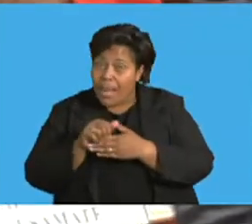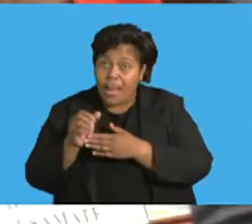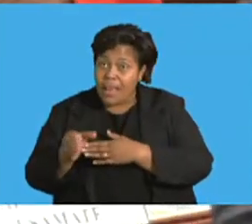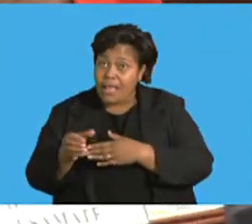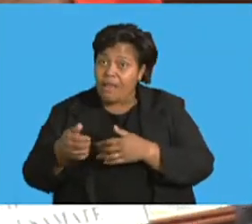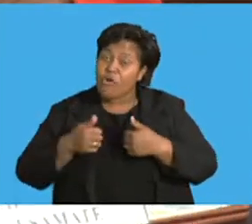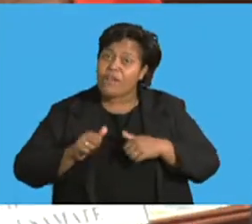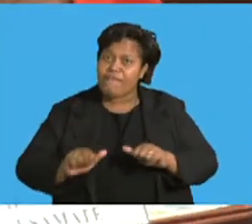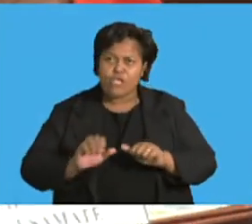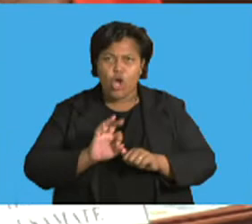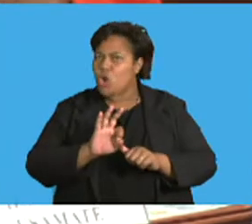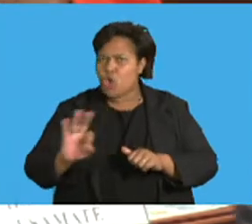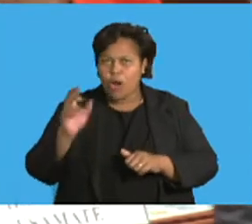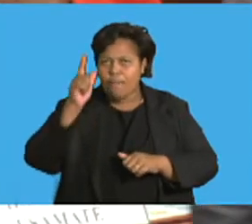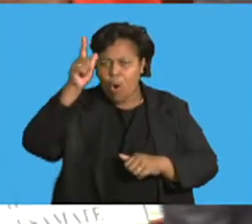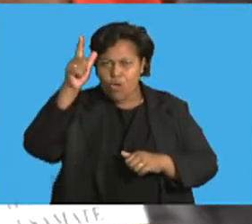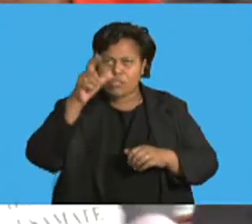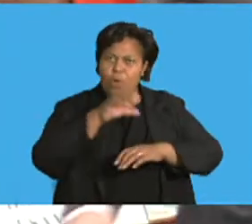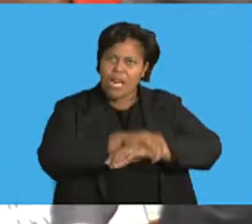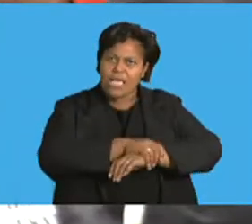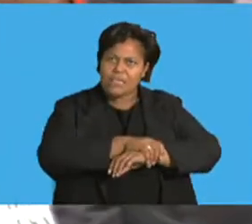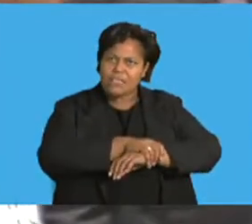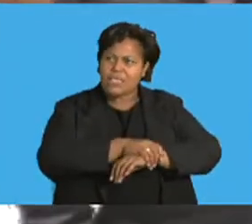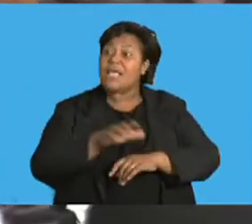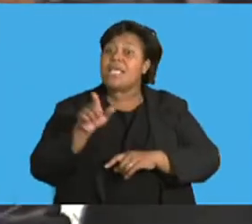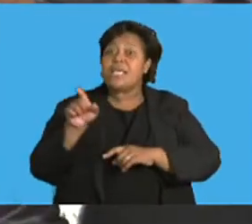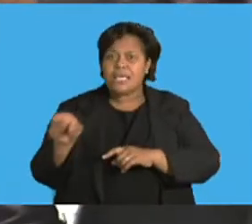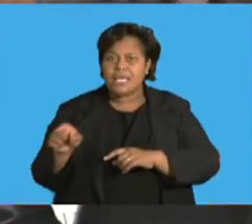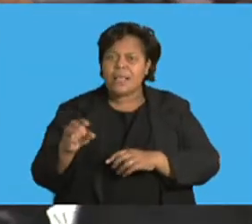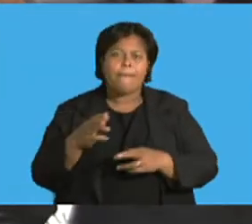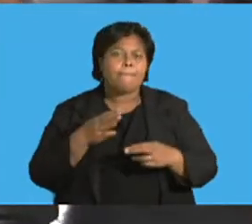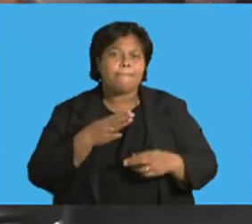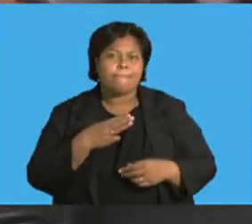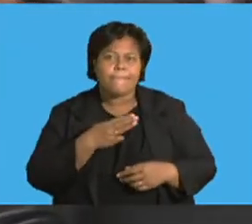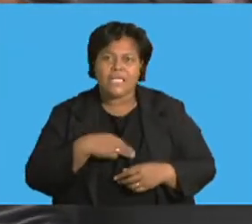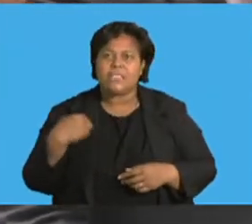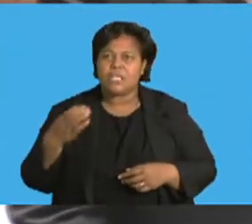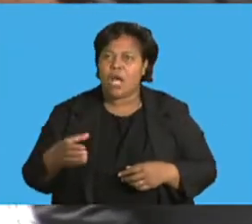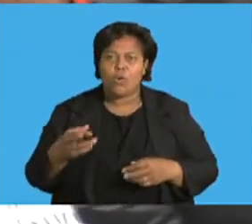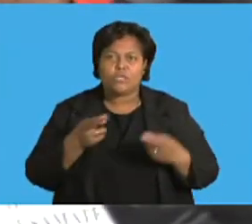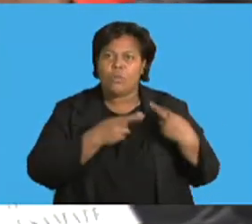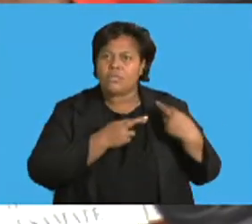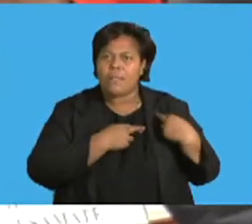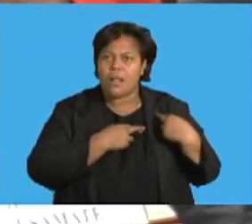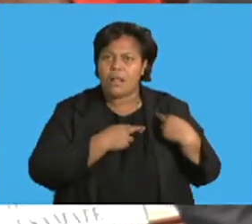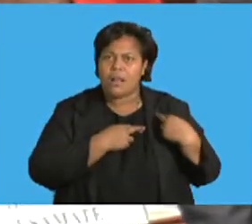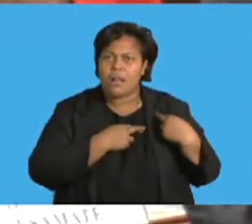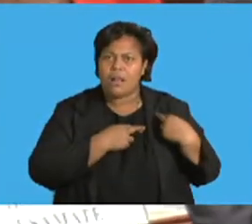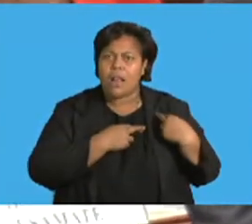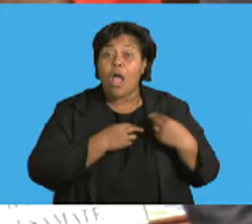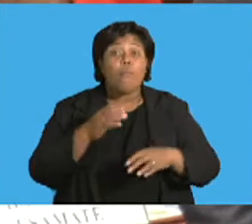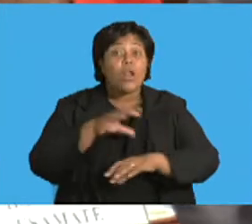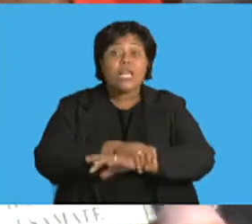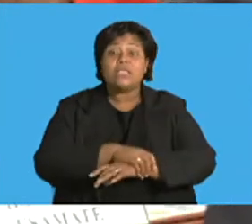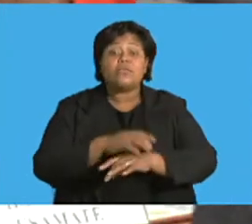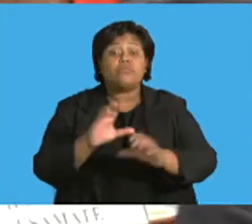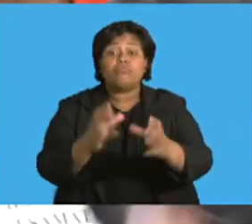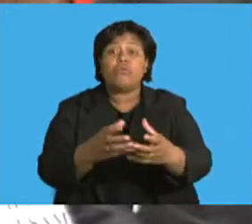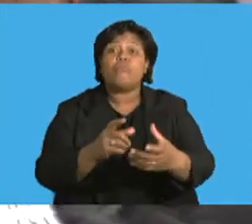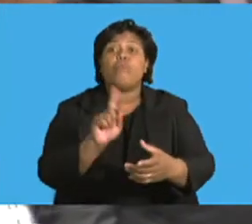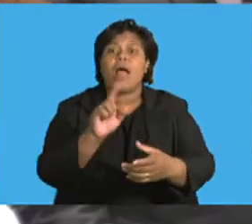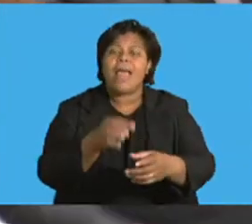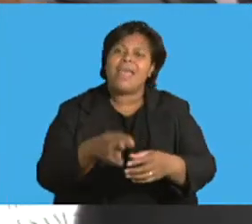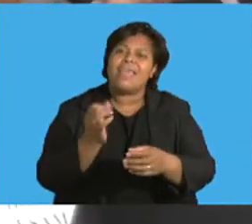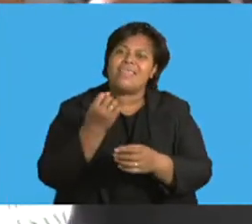run the police force. He is the Minister responsible, does not run the police force. The police force is independent. He's got his own